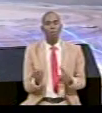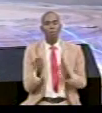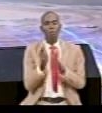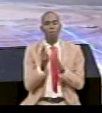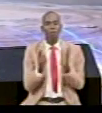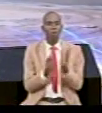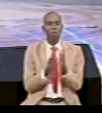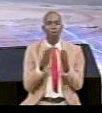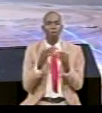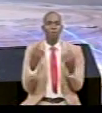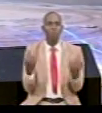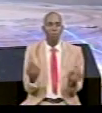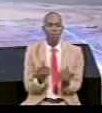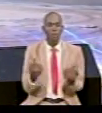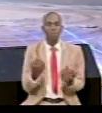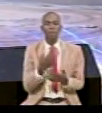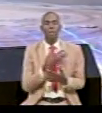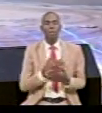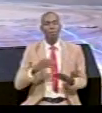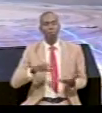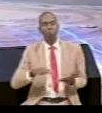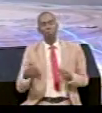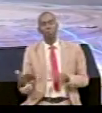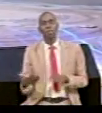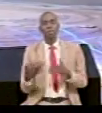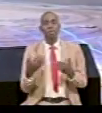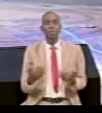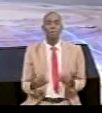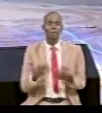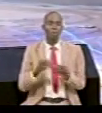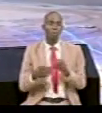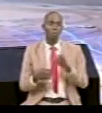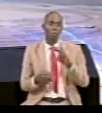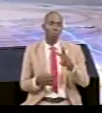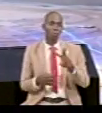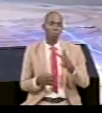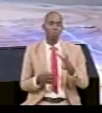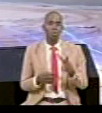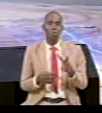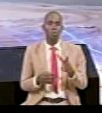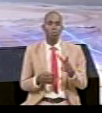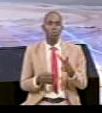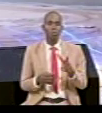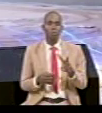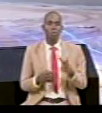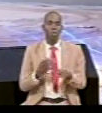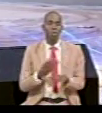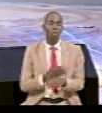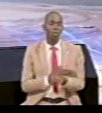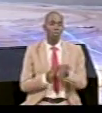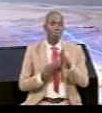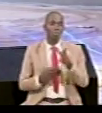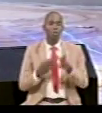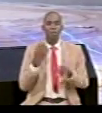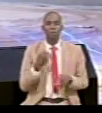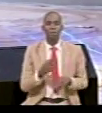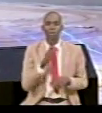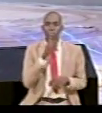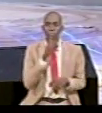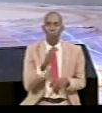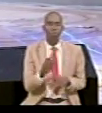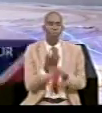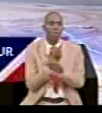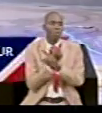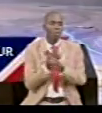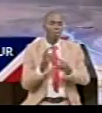of sin and death. Let's come to number two here. Point number two is the true liberty